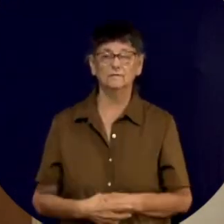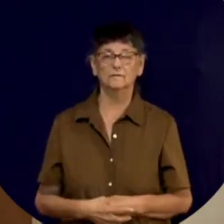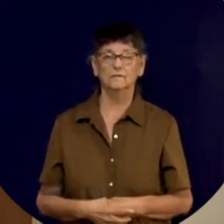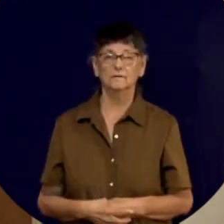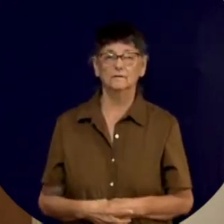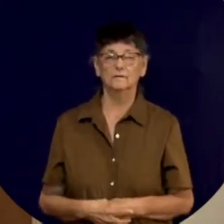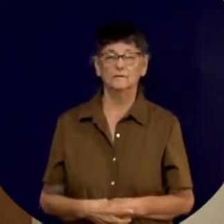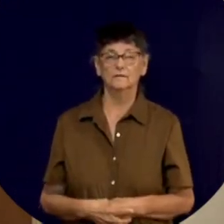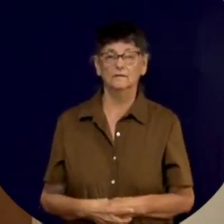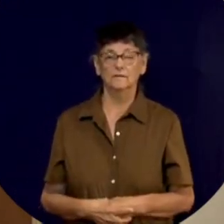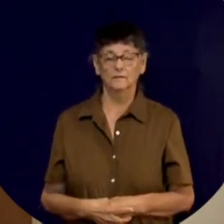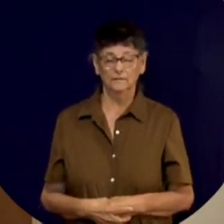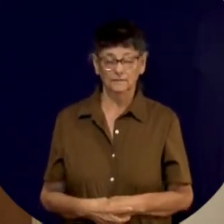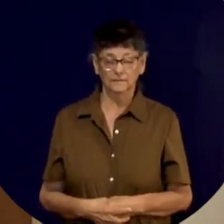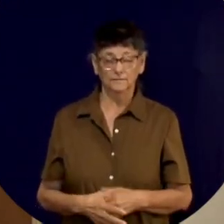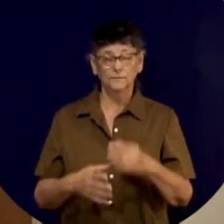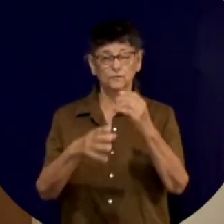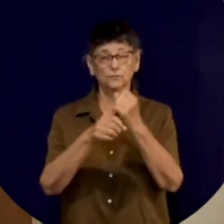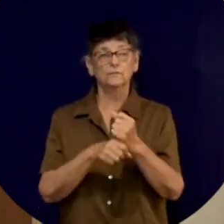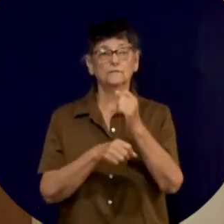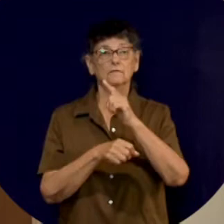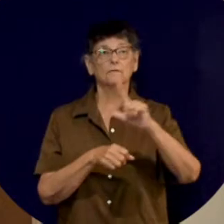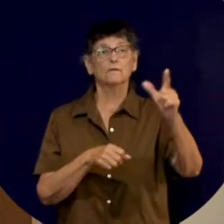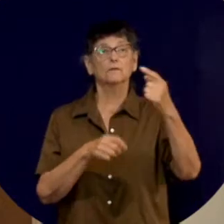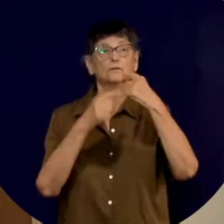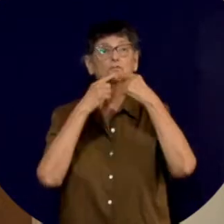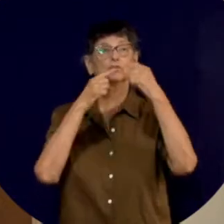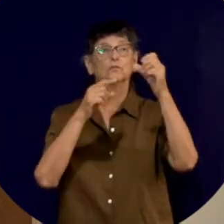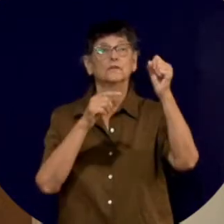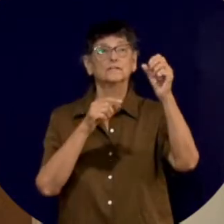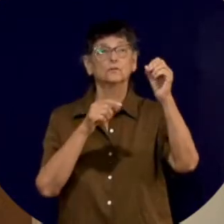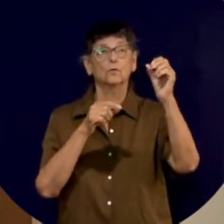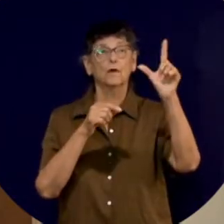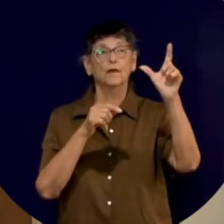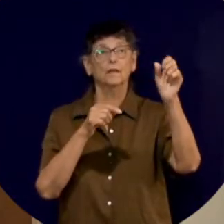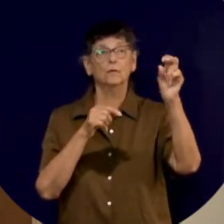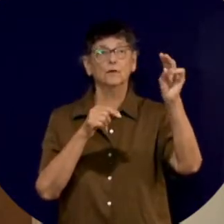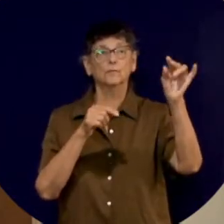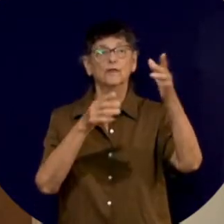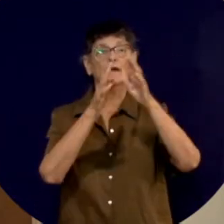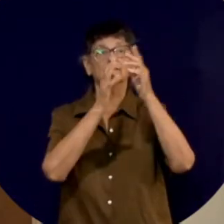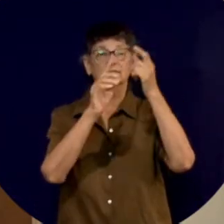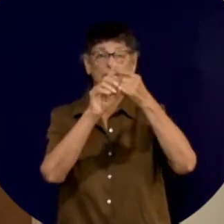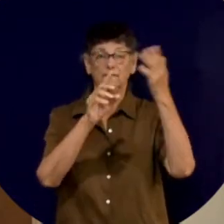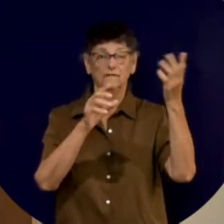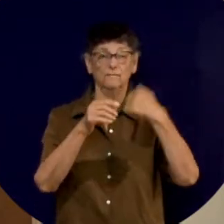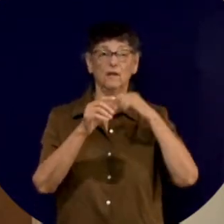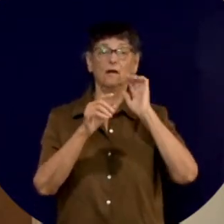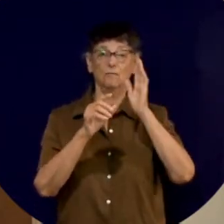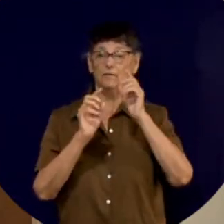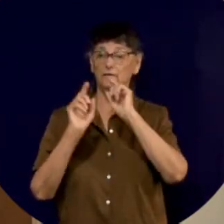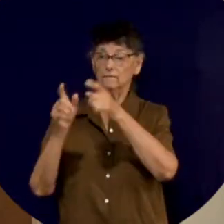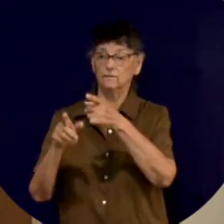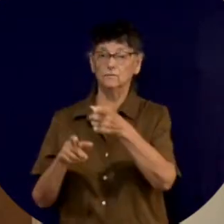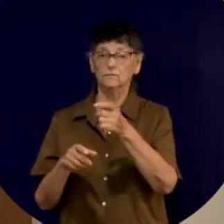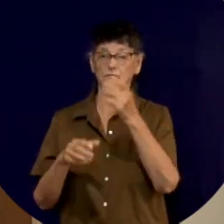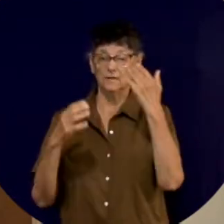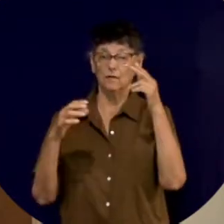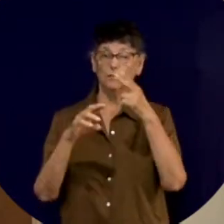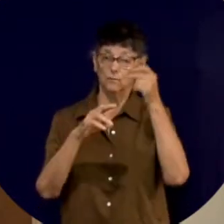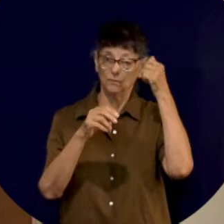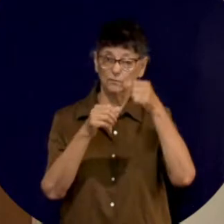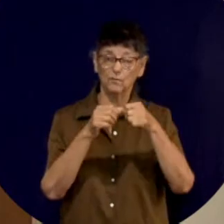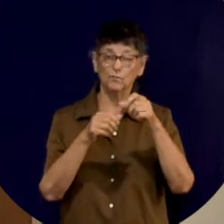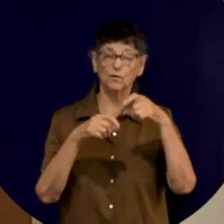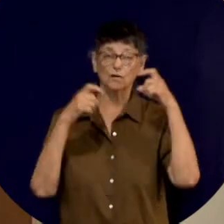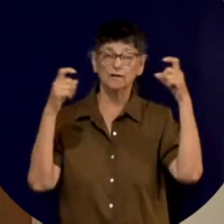Amen. Trusting in the Lord, who told Solomon, "Ask something of me, and I will give it to you," we now call to